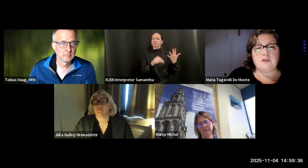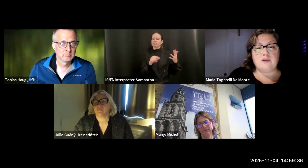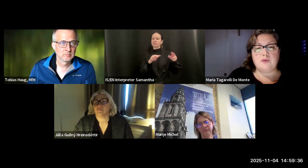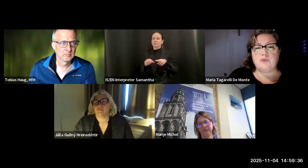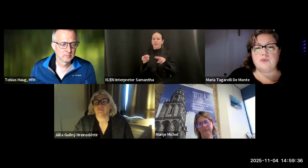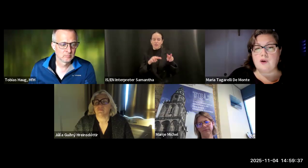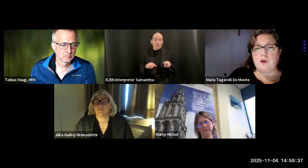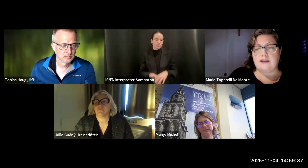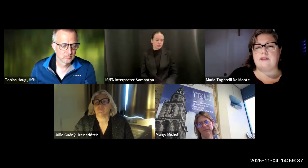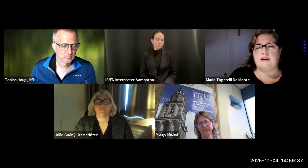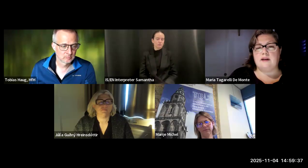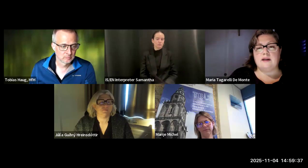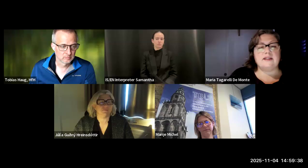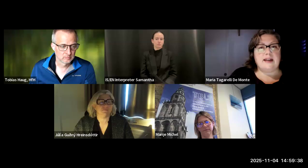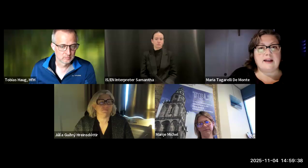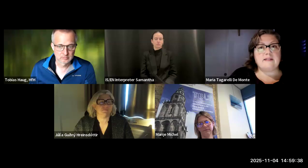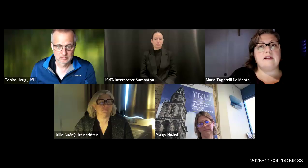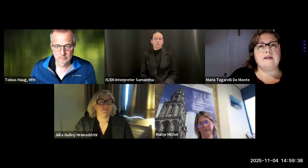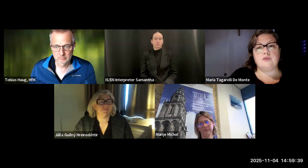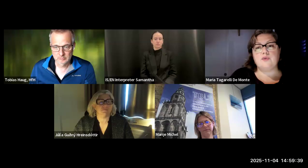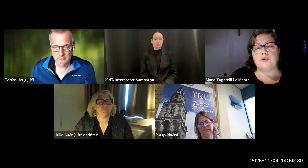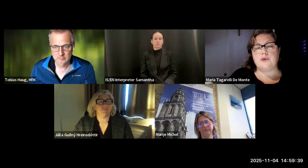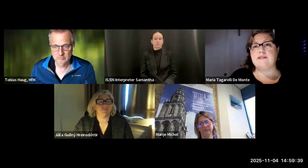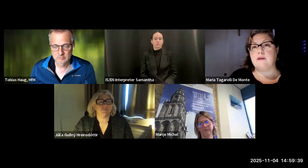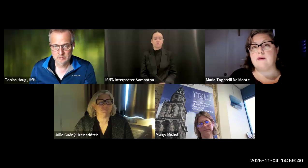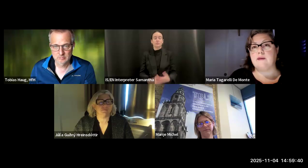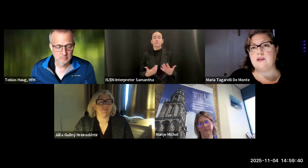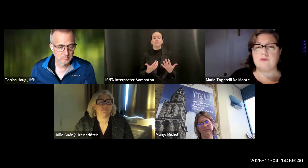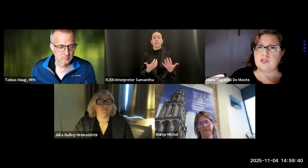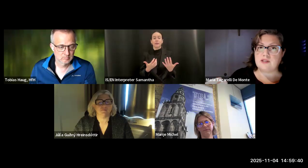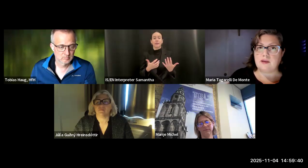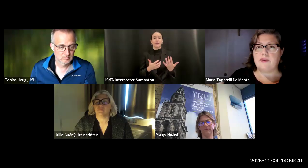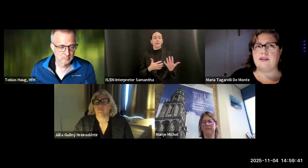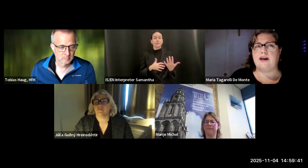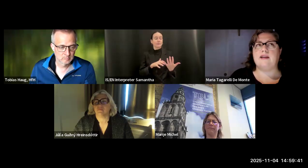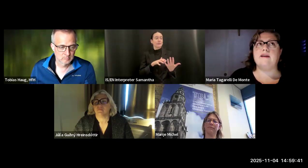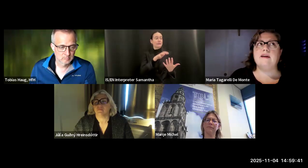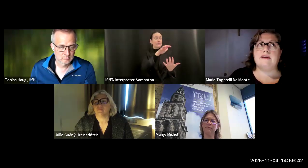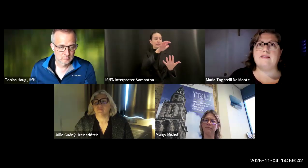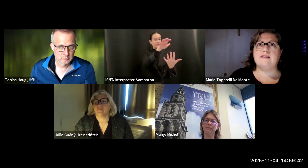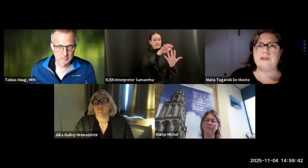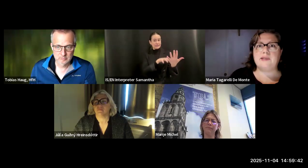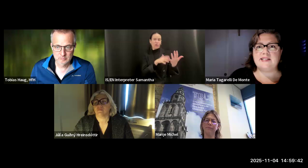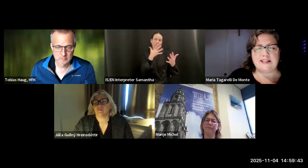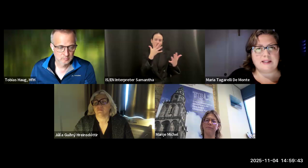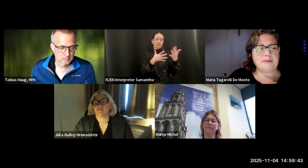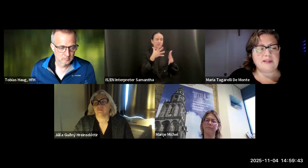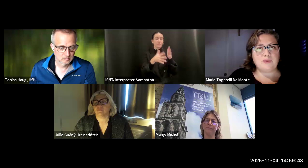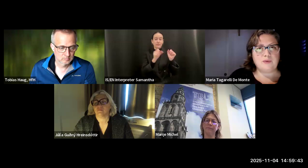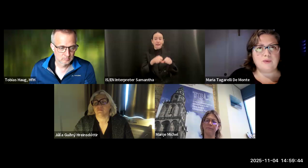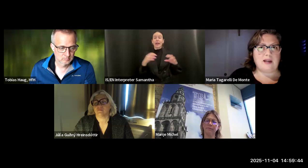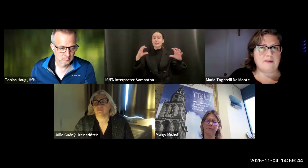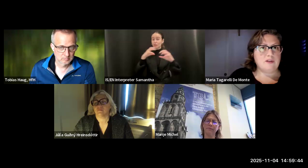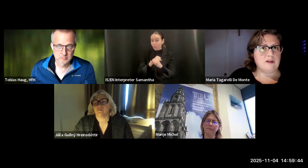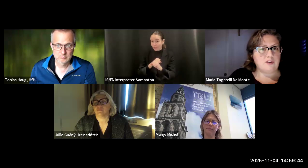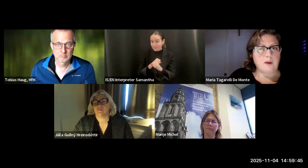the ability to reorganize the text to create summaries, which is something that is implicit in